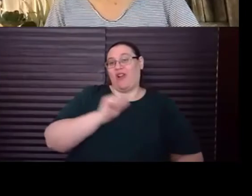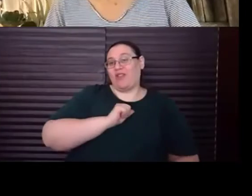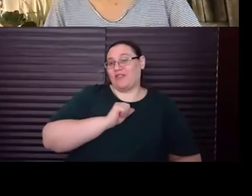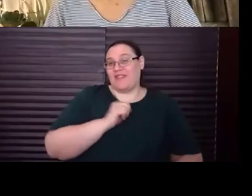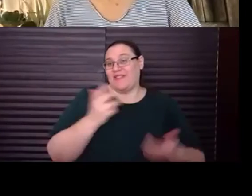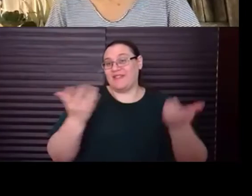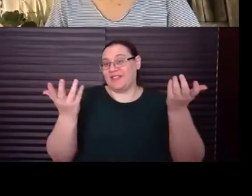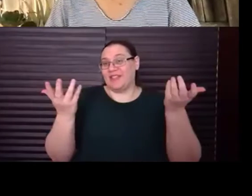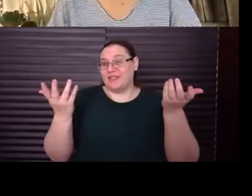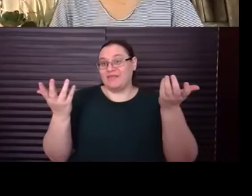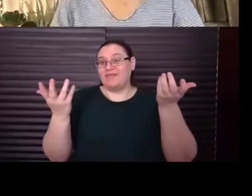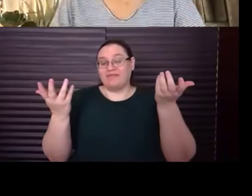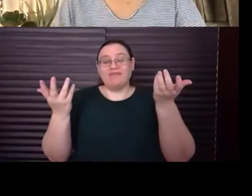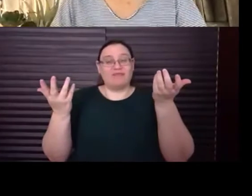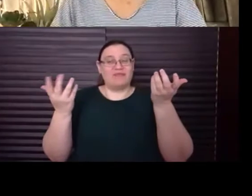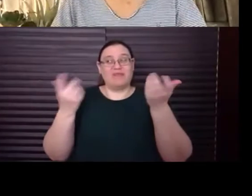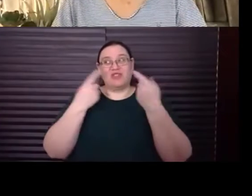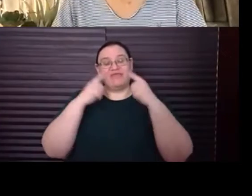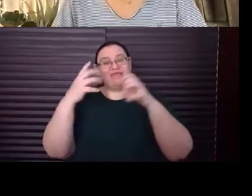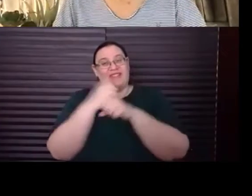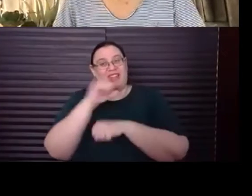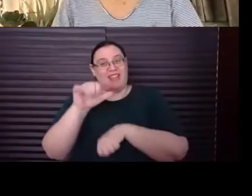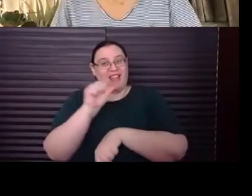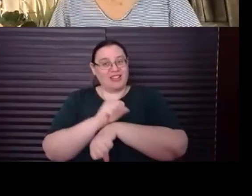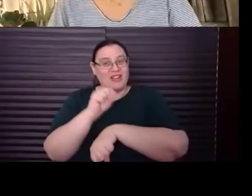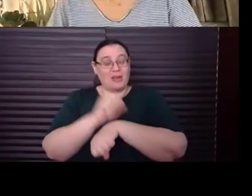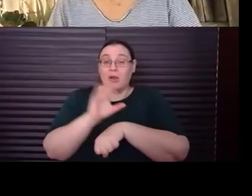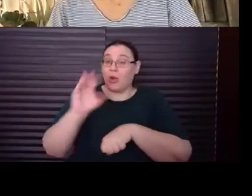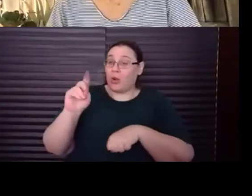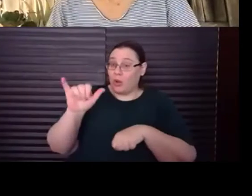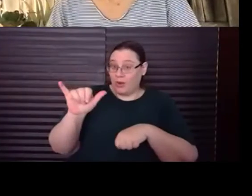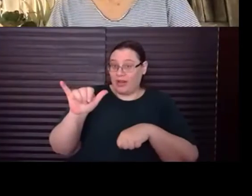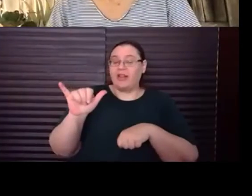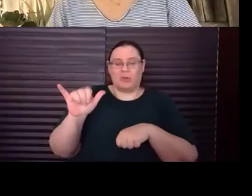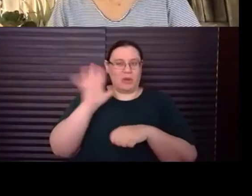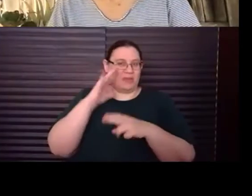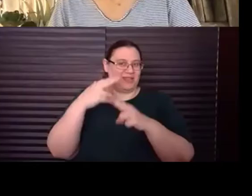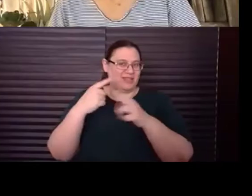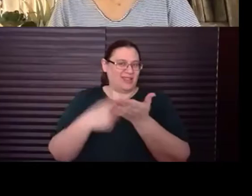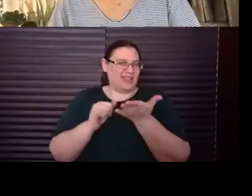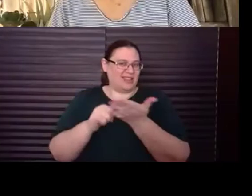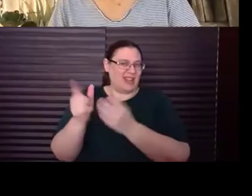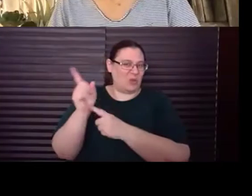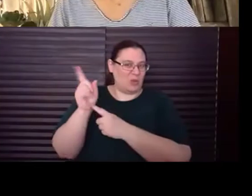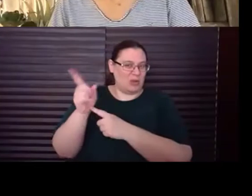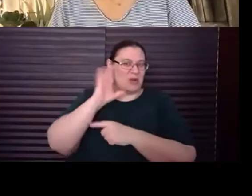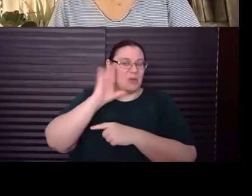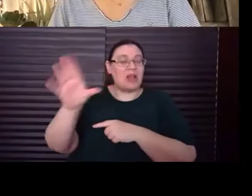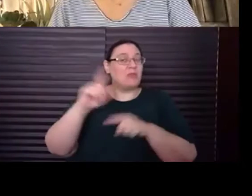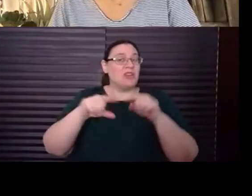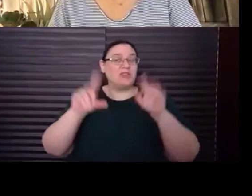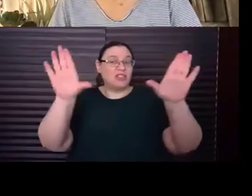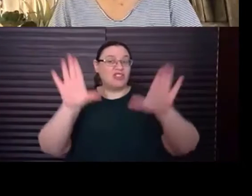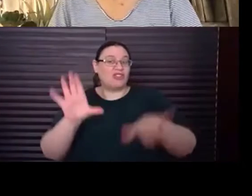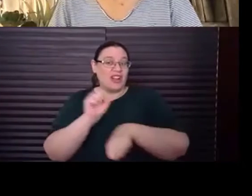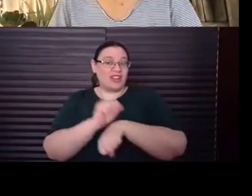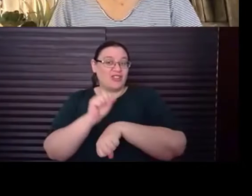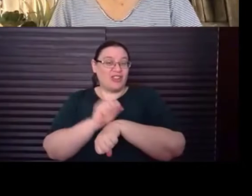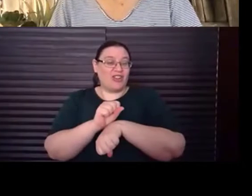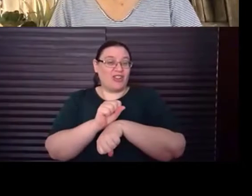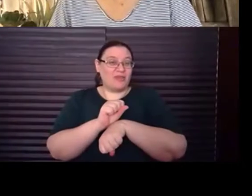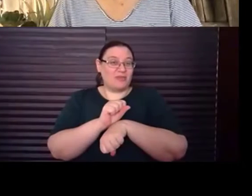get those jobs. And Cody, we're going to get to this in a minute, but I think you do a great job